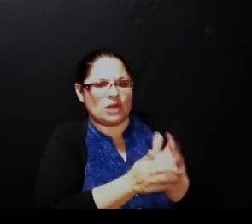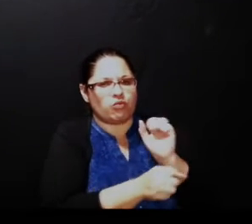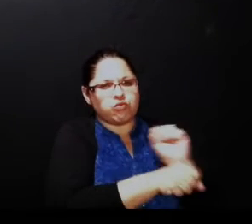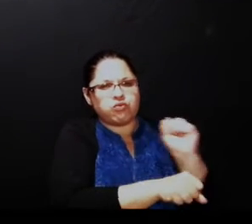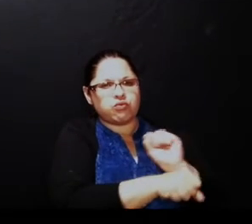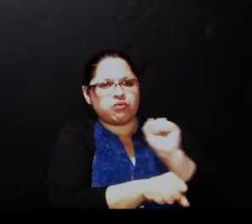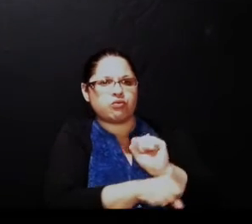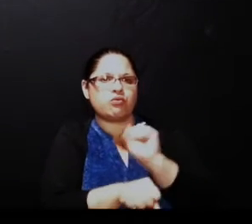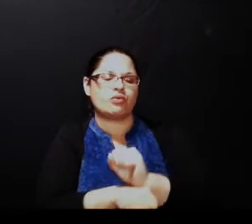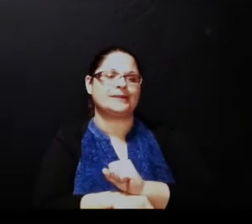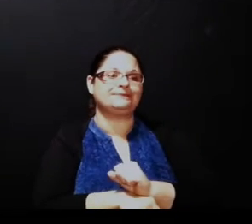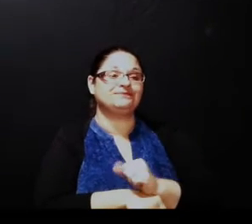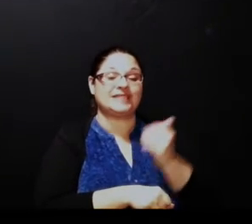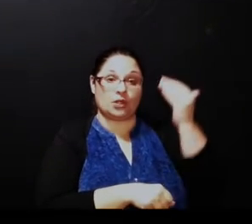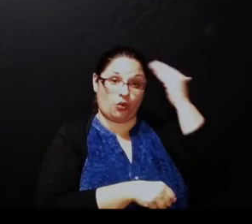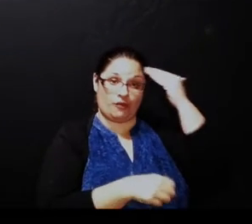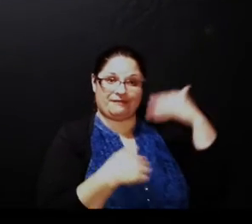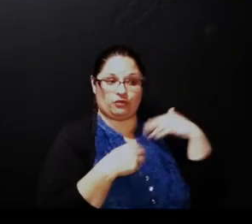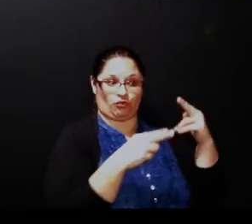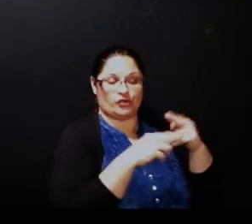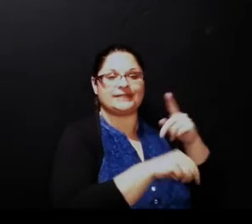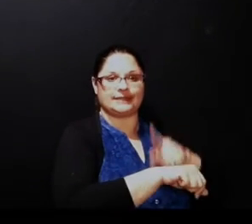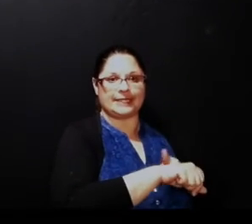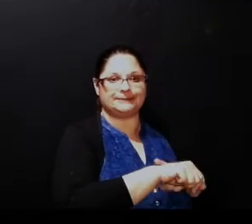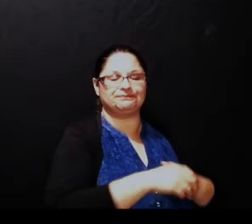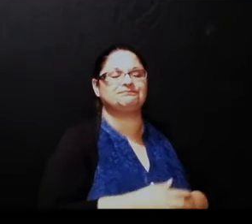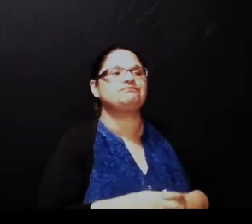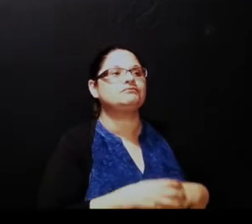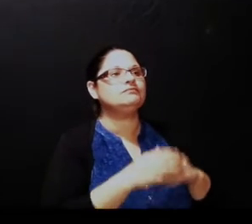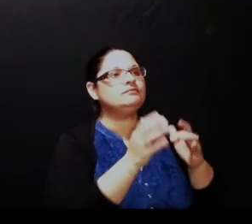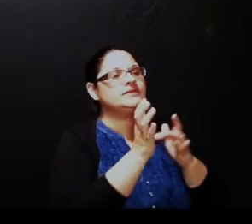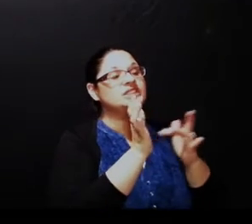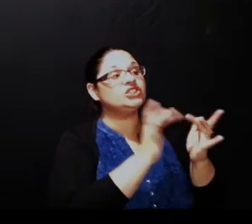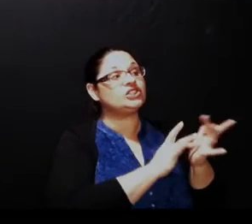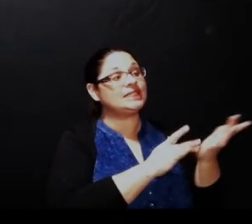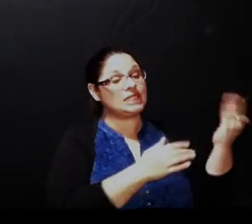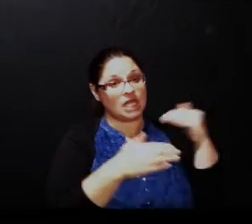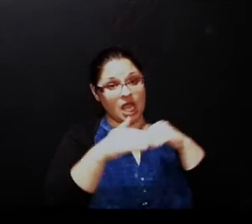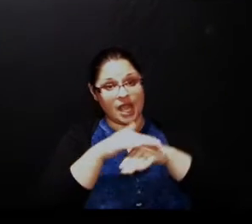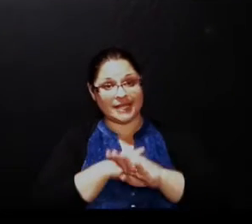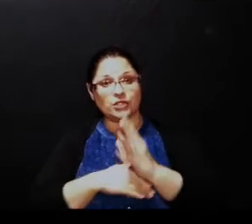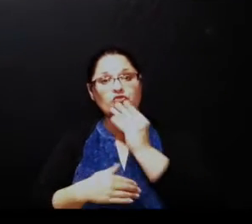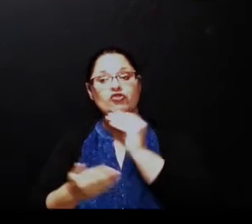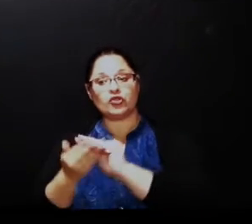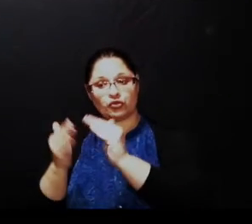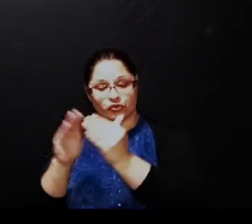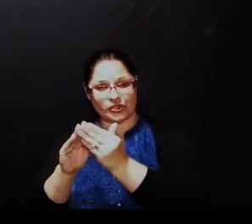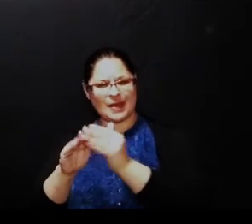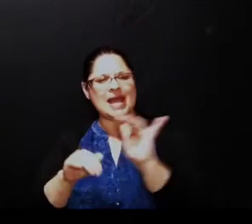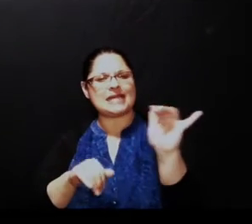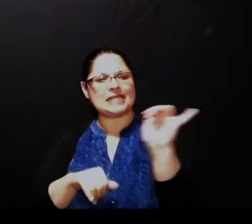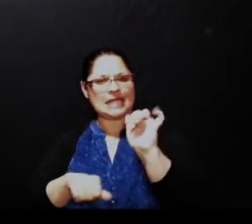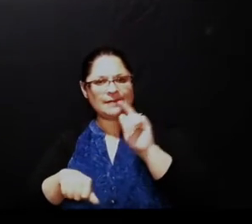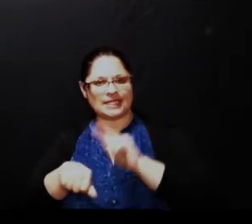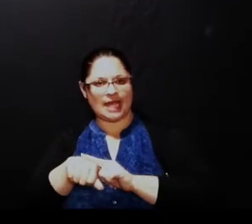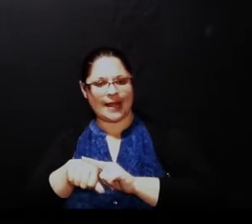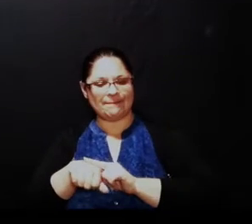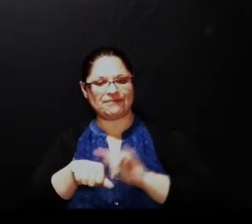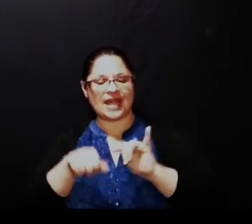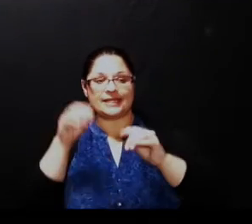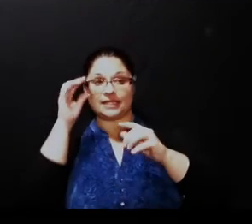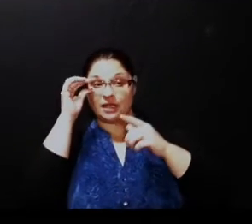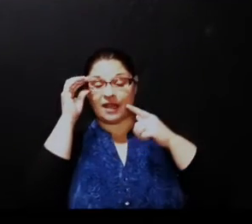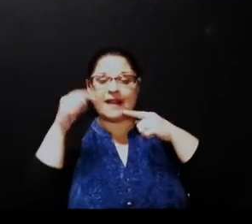on with a time stamp. This is important. Jesus came into Jerusalem on the same week as Passover. as the Jewish nation